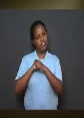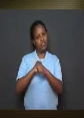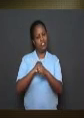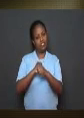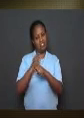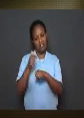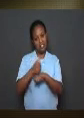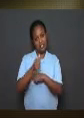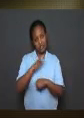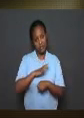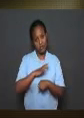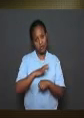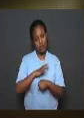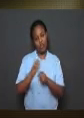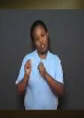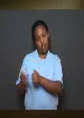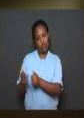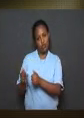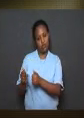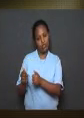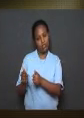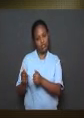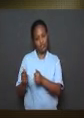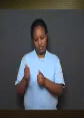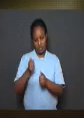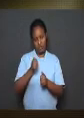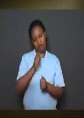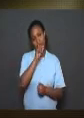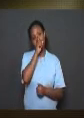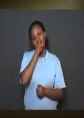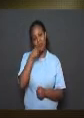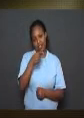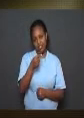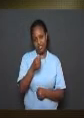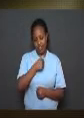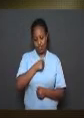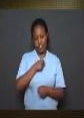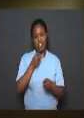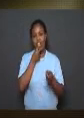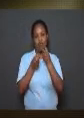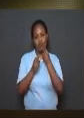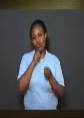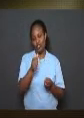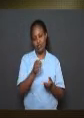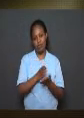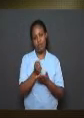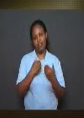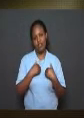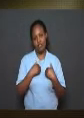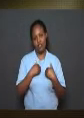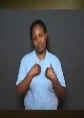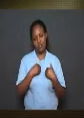defendants by permitting them to remain silent. The court must make it clear